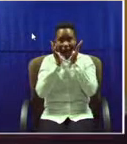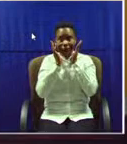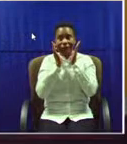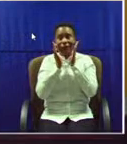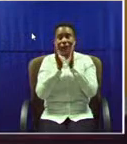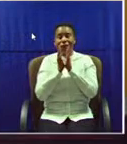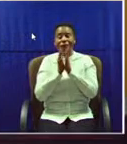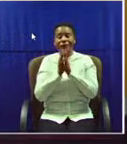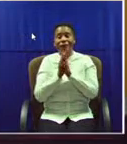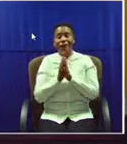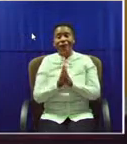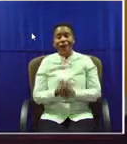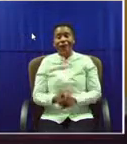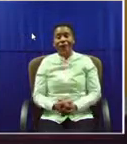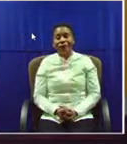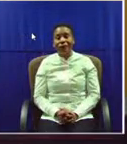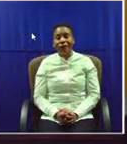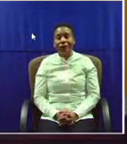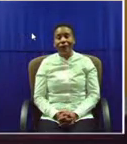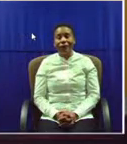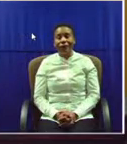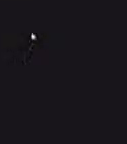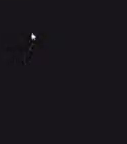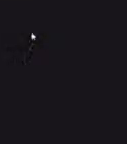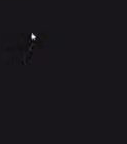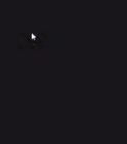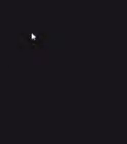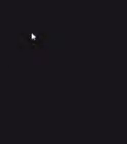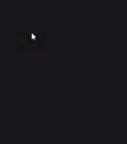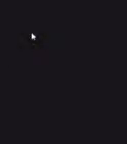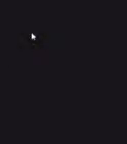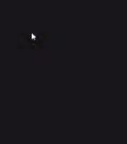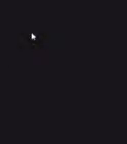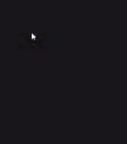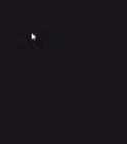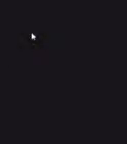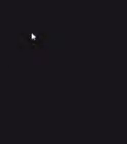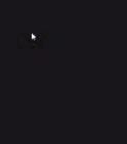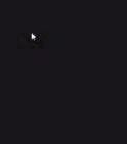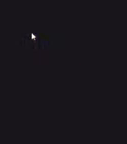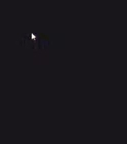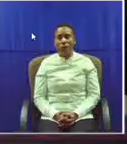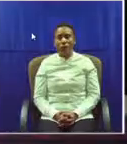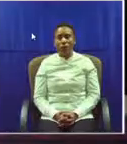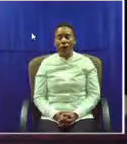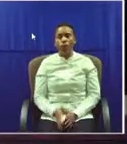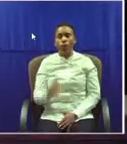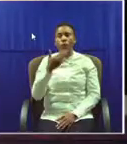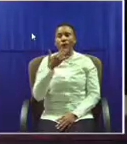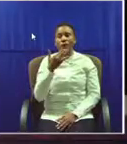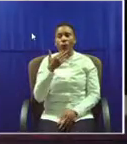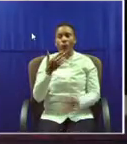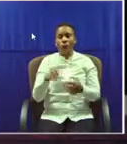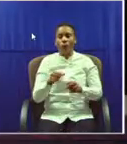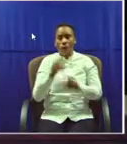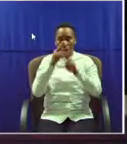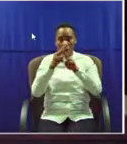speaker. My hand has been up for over 20 minutes now, speaker. Thank you very much, honorable